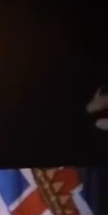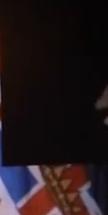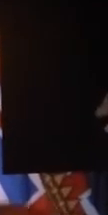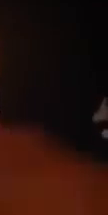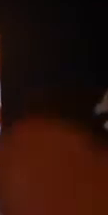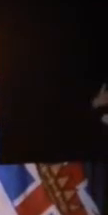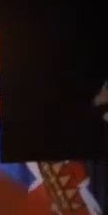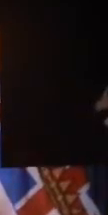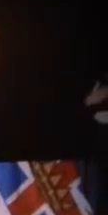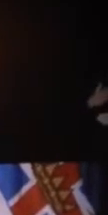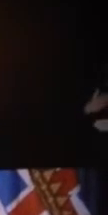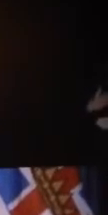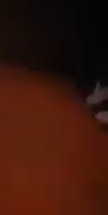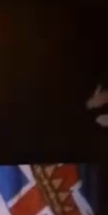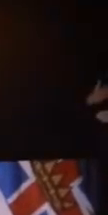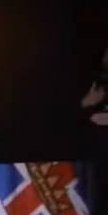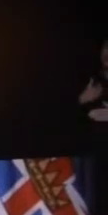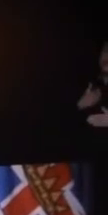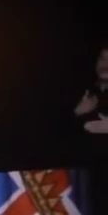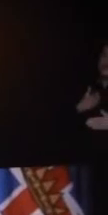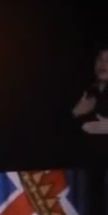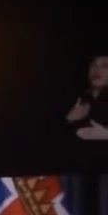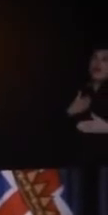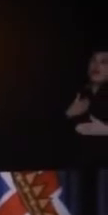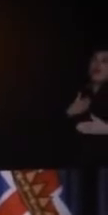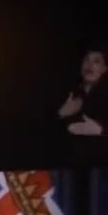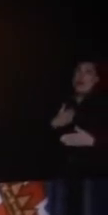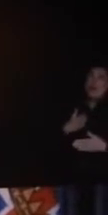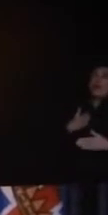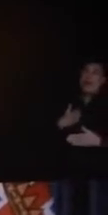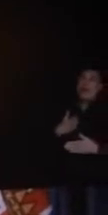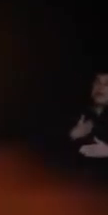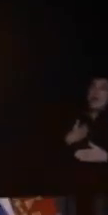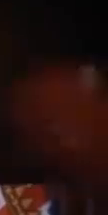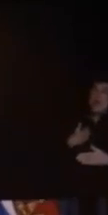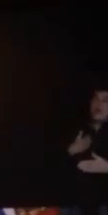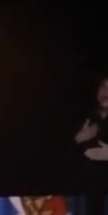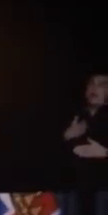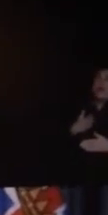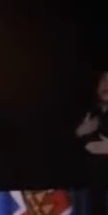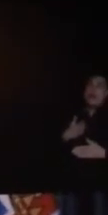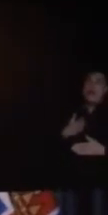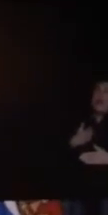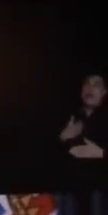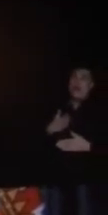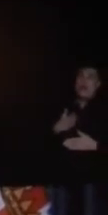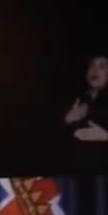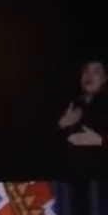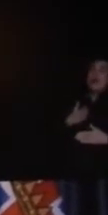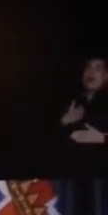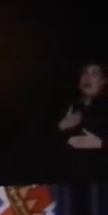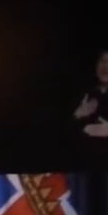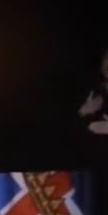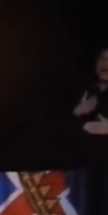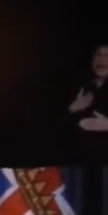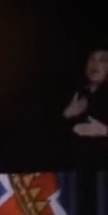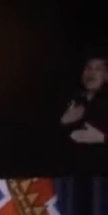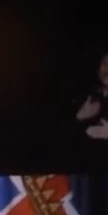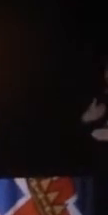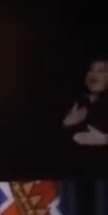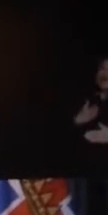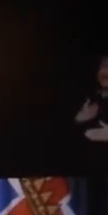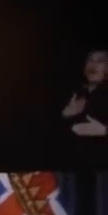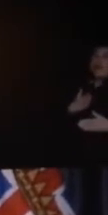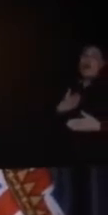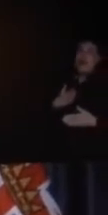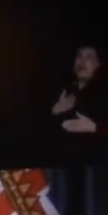about, well, he's answering questions, people, okay? This is in regards to Uncle John and